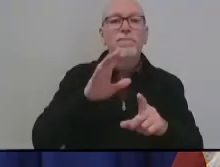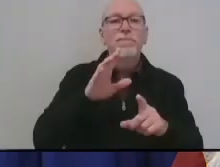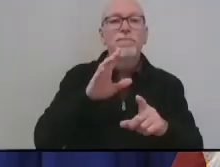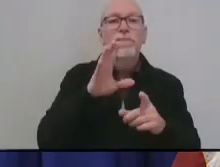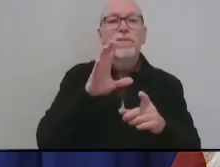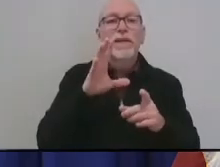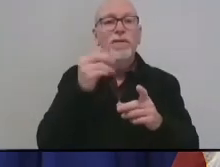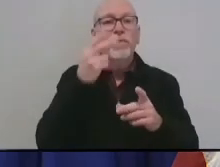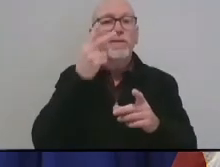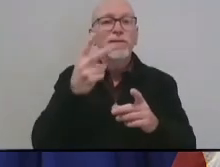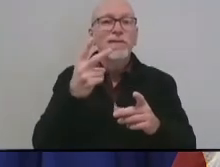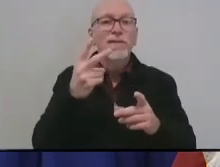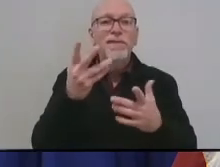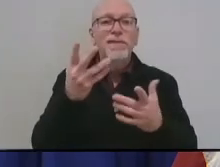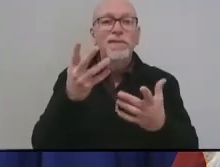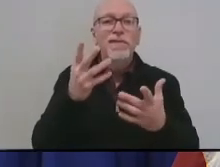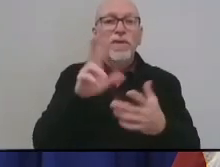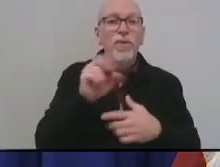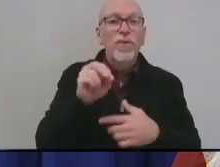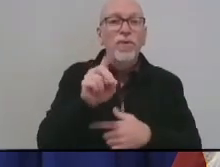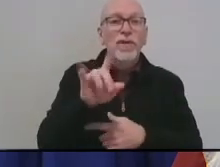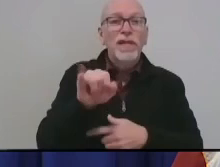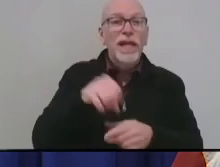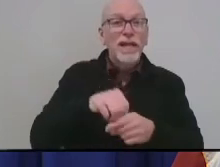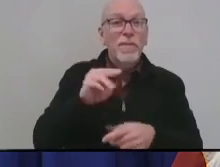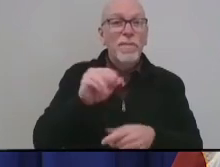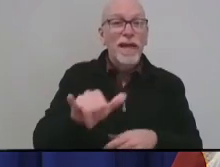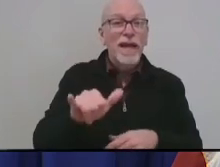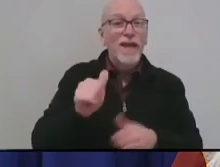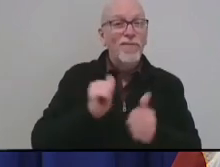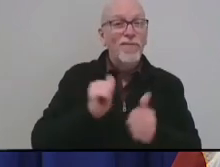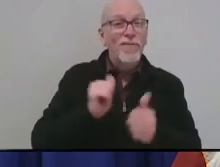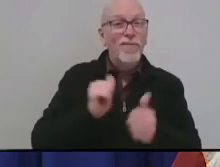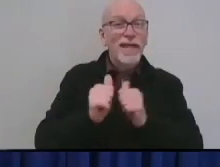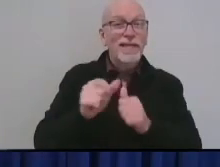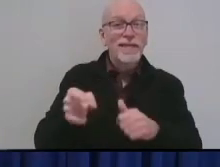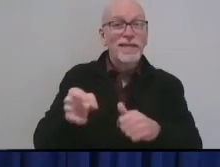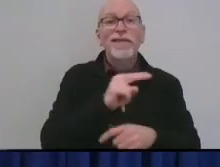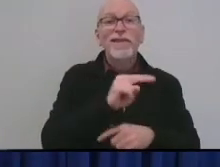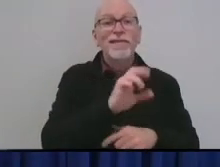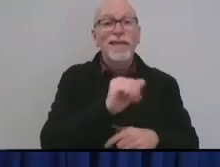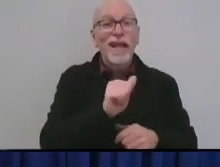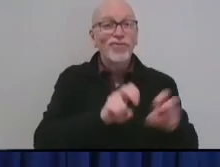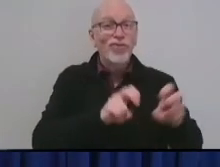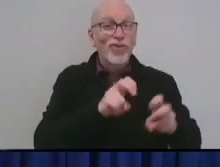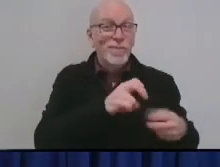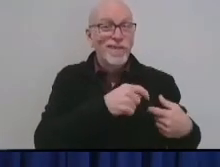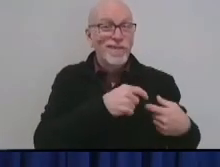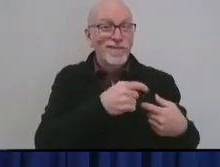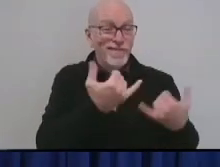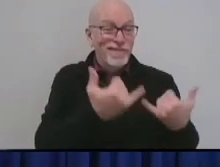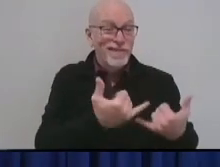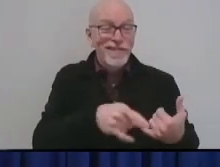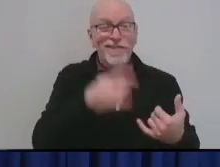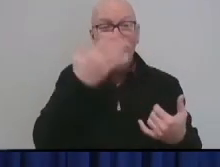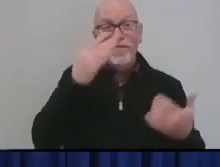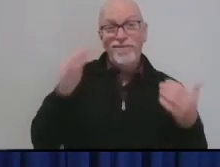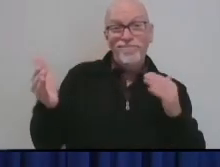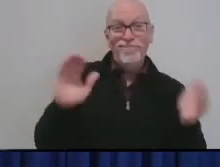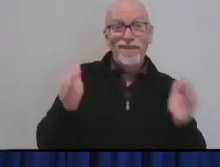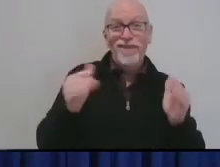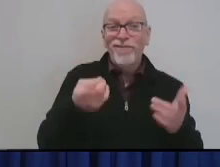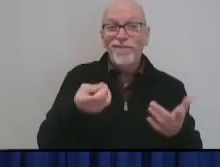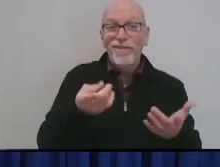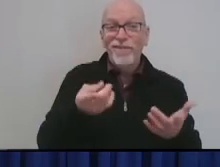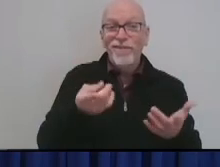in May in the race at the end. But these next 30 days are pretty important as well, just as important as the last 30. Absolutely. So we